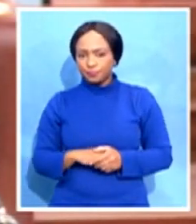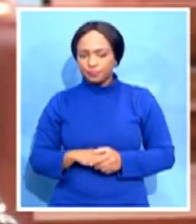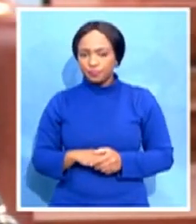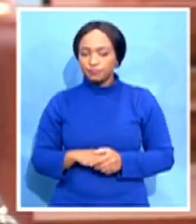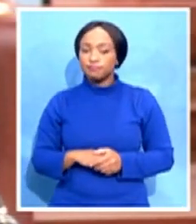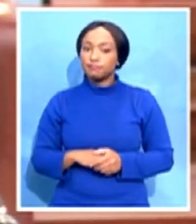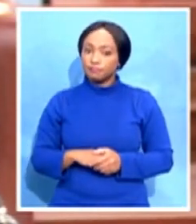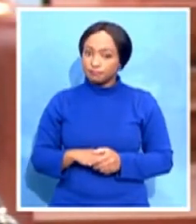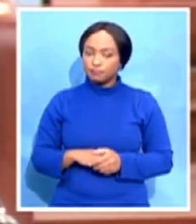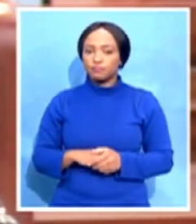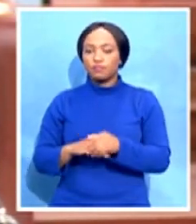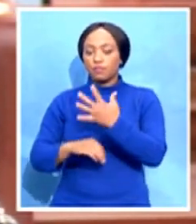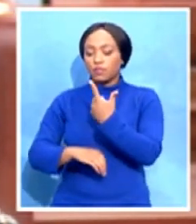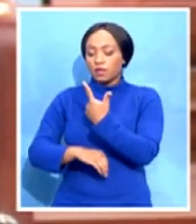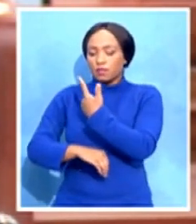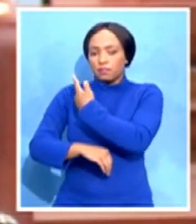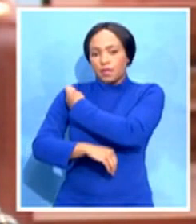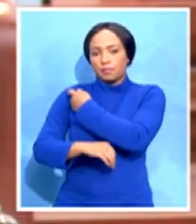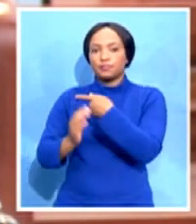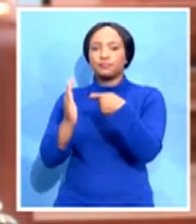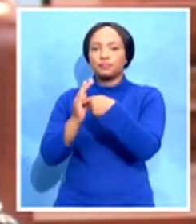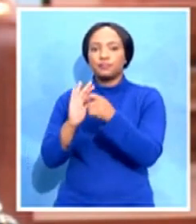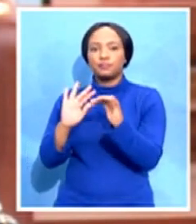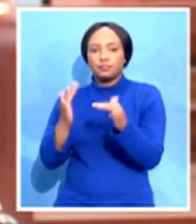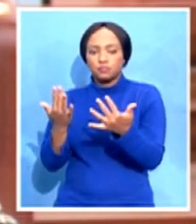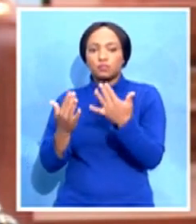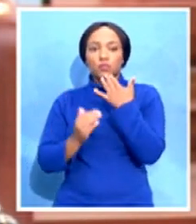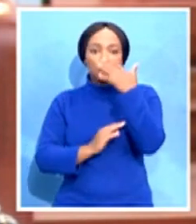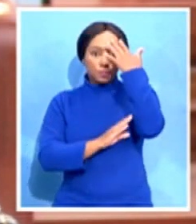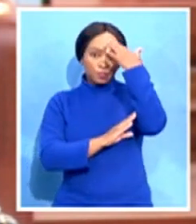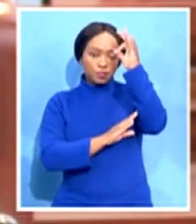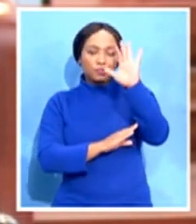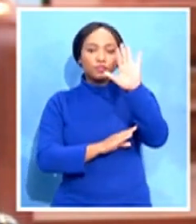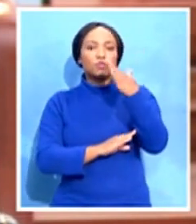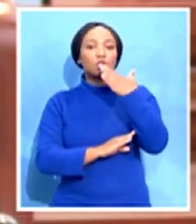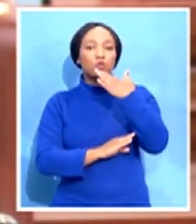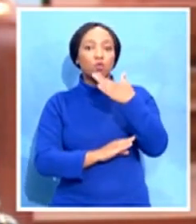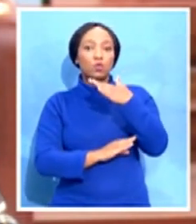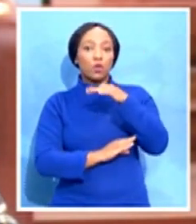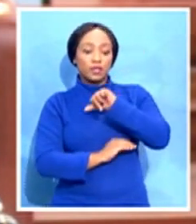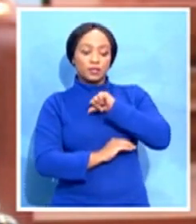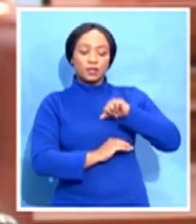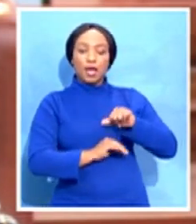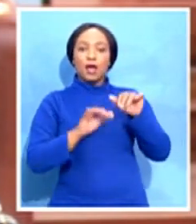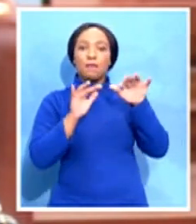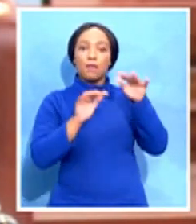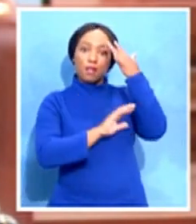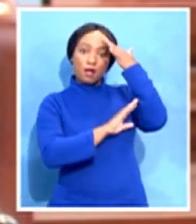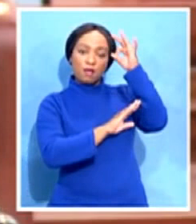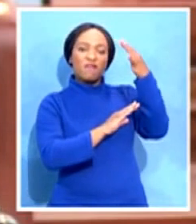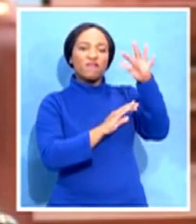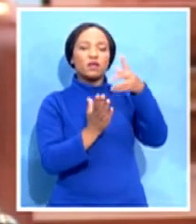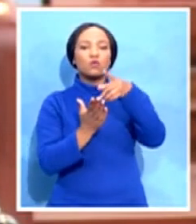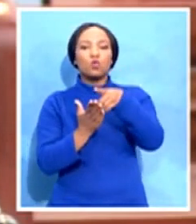procurement, the government of the People's Republic of China has extended a donation of 200,000